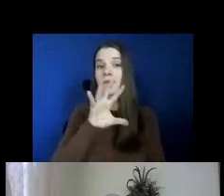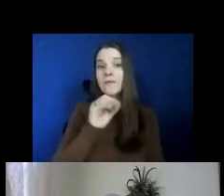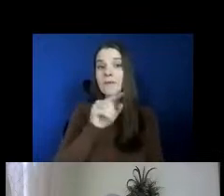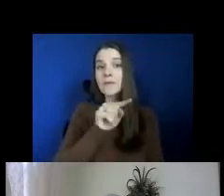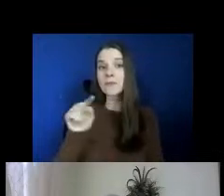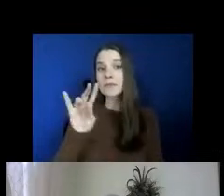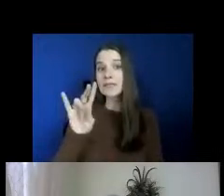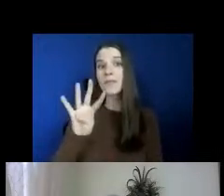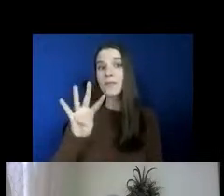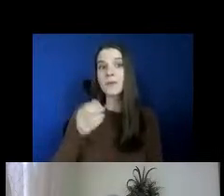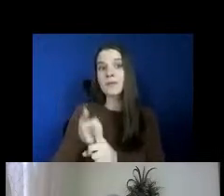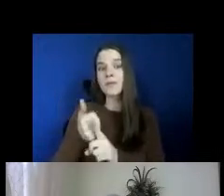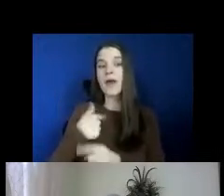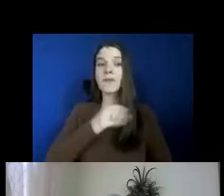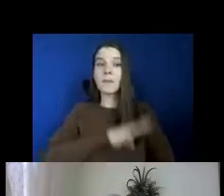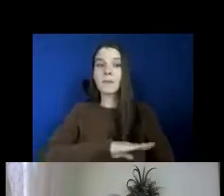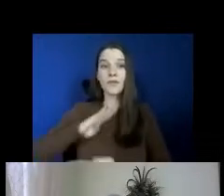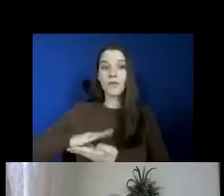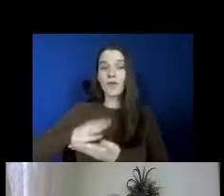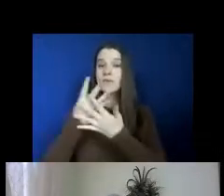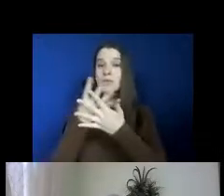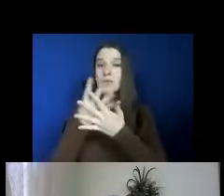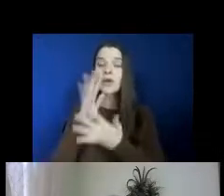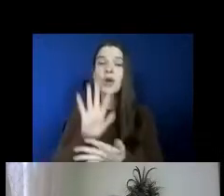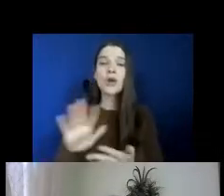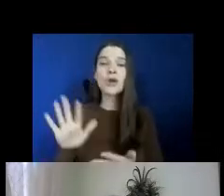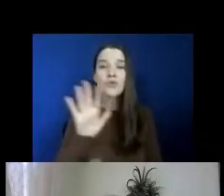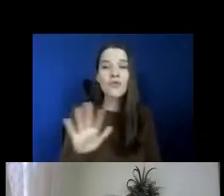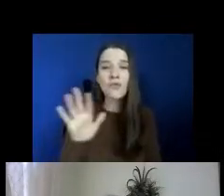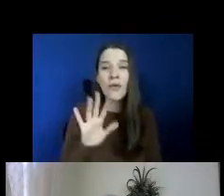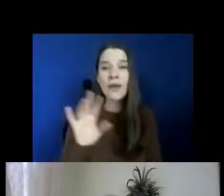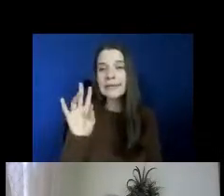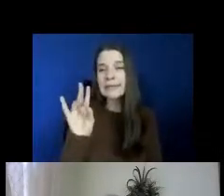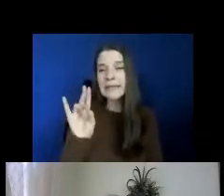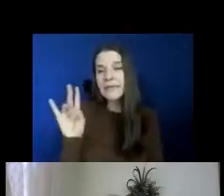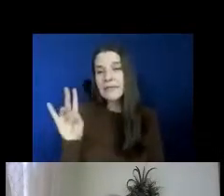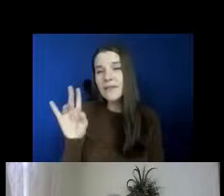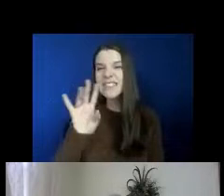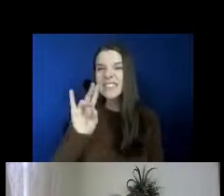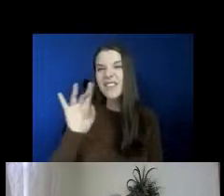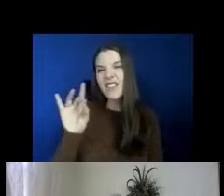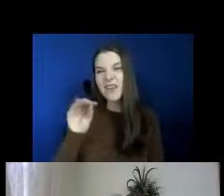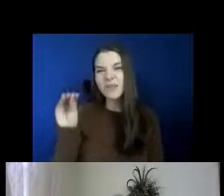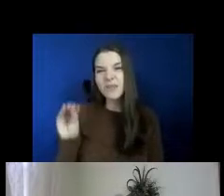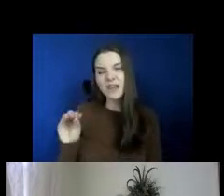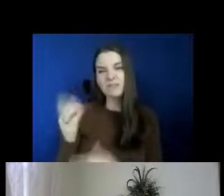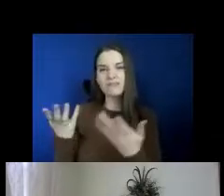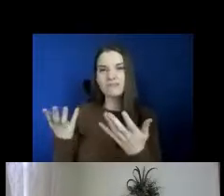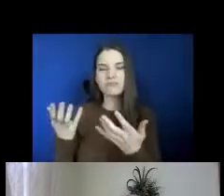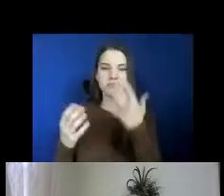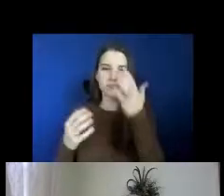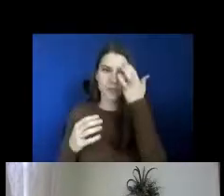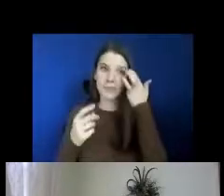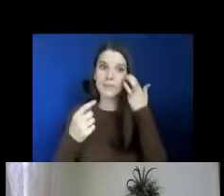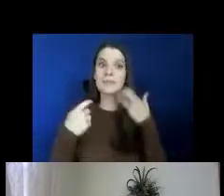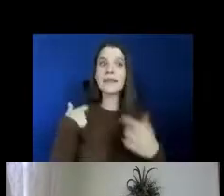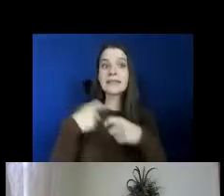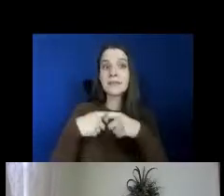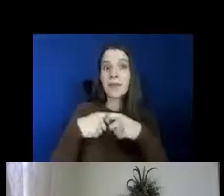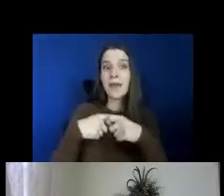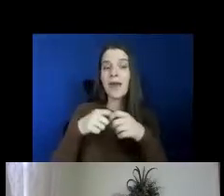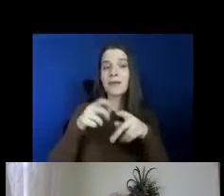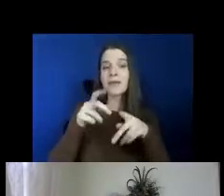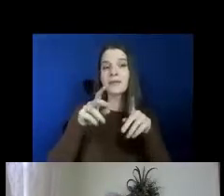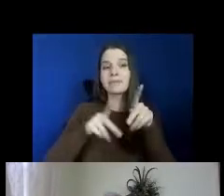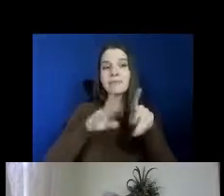74 received mammographic screening around 77 to 78% of the time. Hispanic populations a little